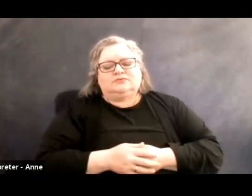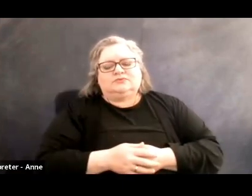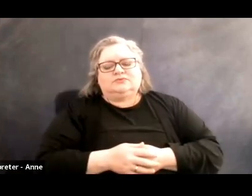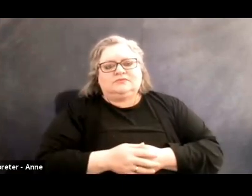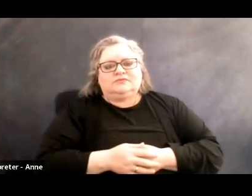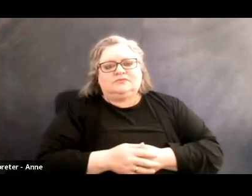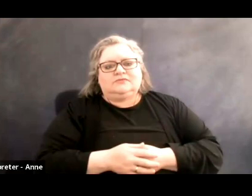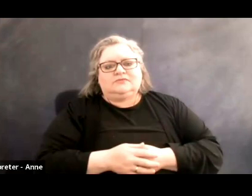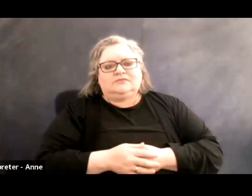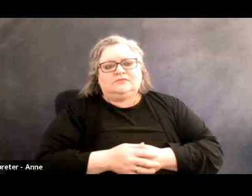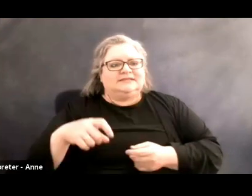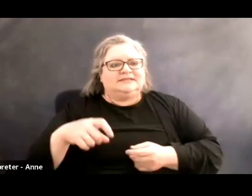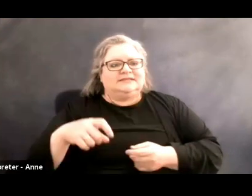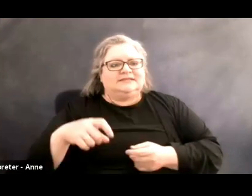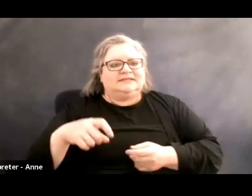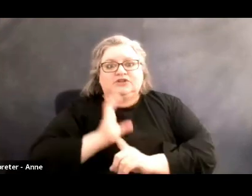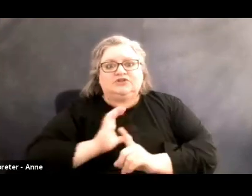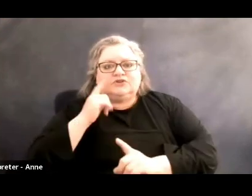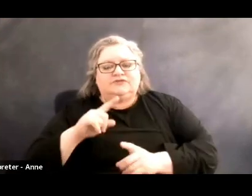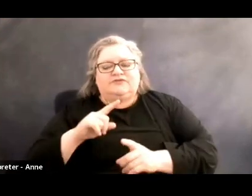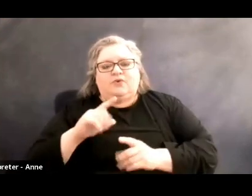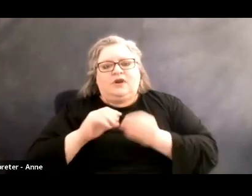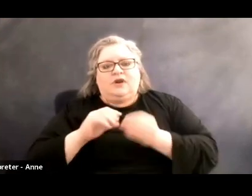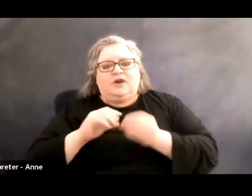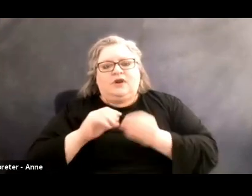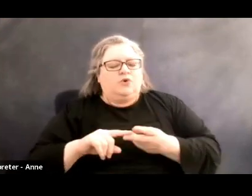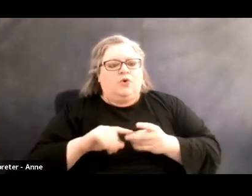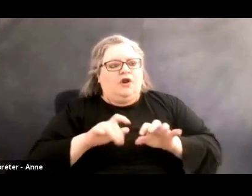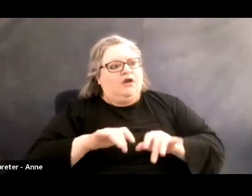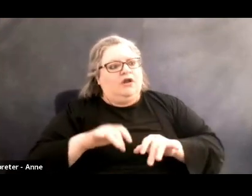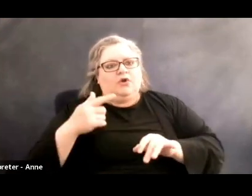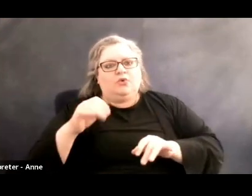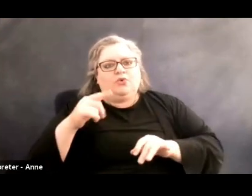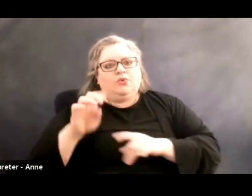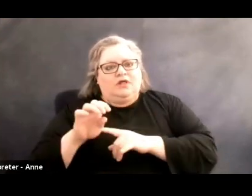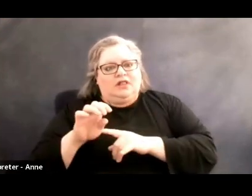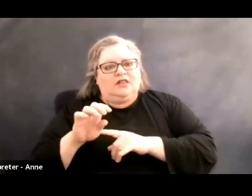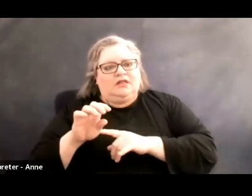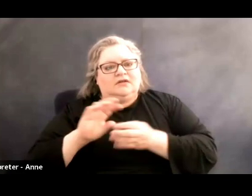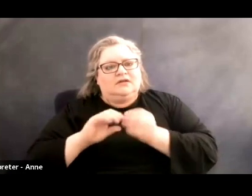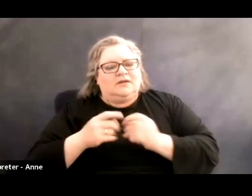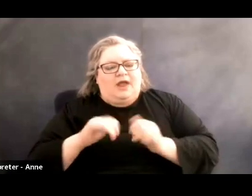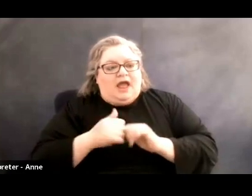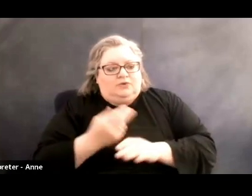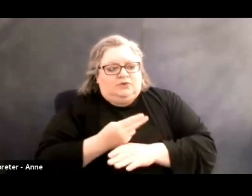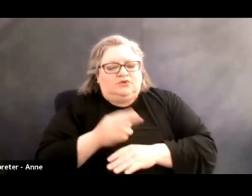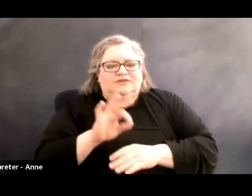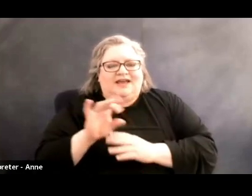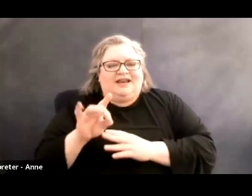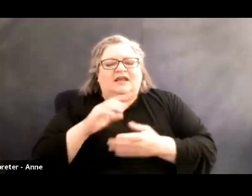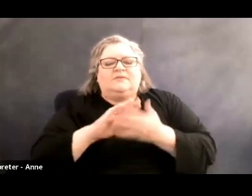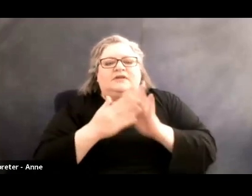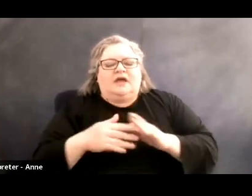to necessarily search for numbers or Google numbers for the importance of getting our crisis care. How do we utilize 988 to be accessible to